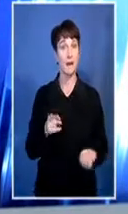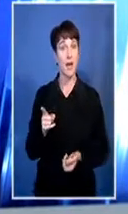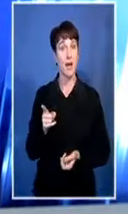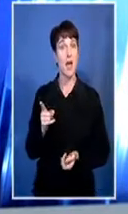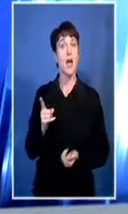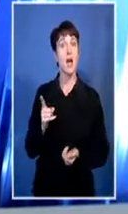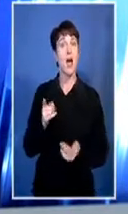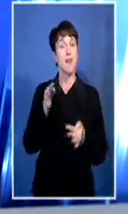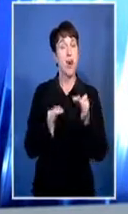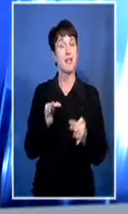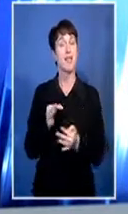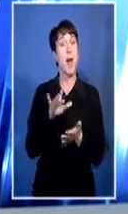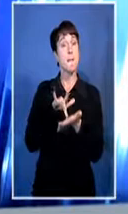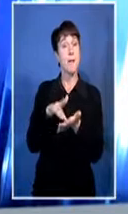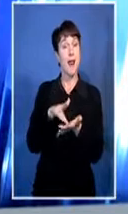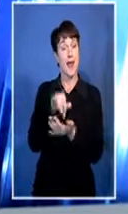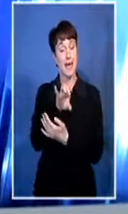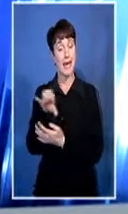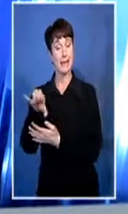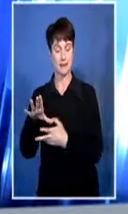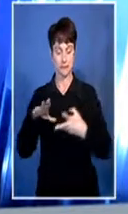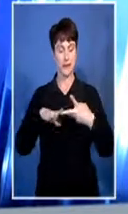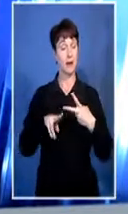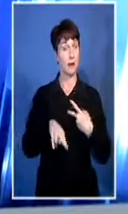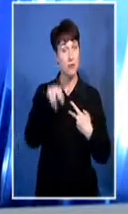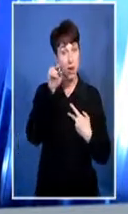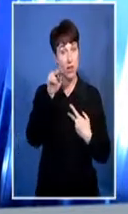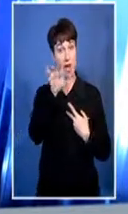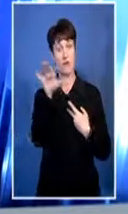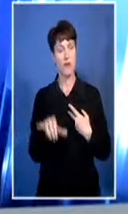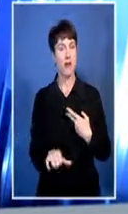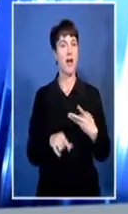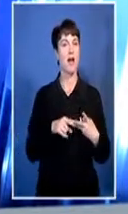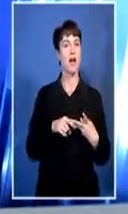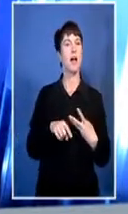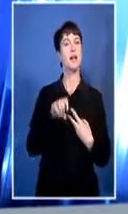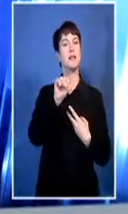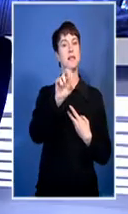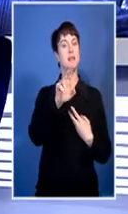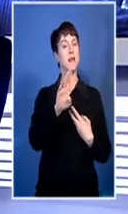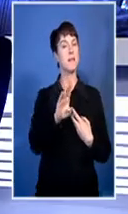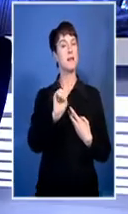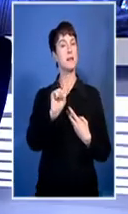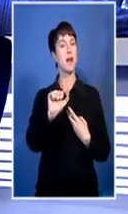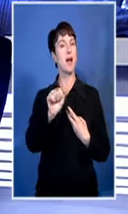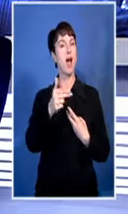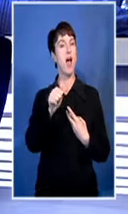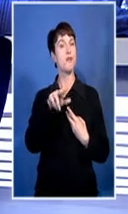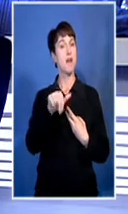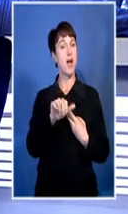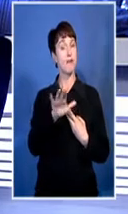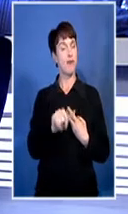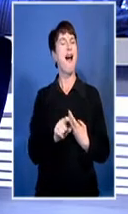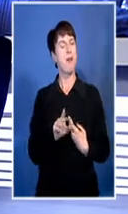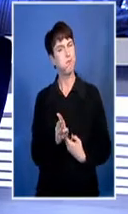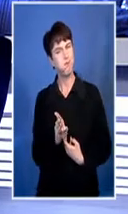rise through the Middle East, through the northern parts of Africa, and even sub-Saharan Africa. And if they don't find a way to